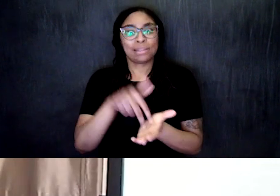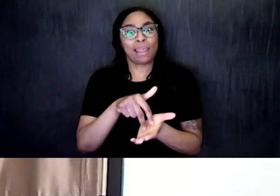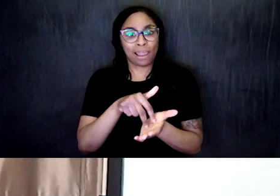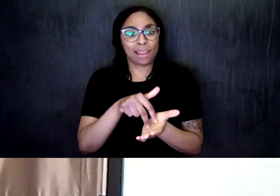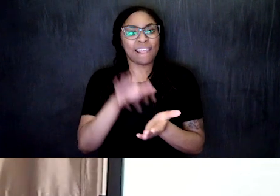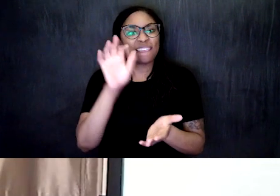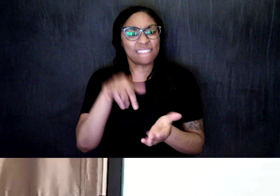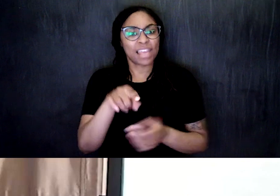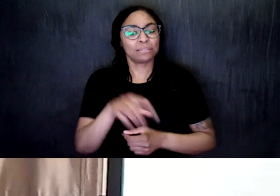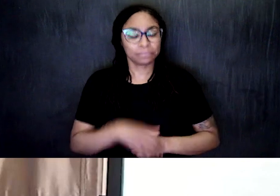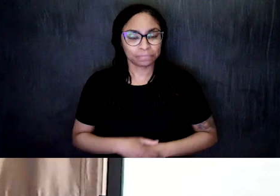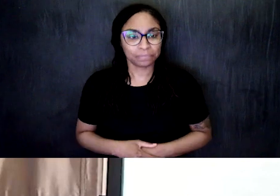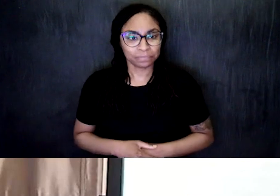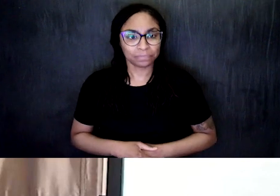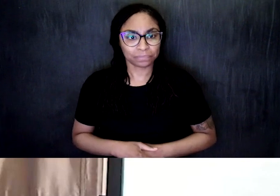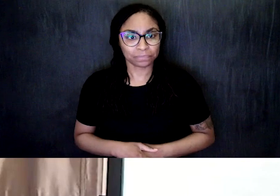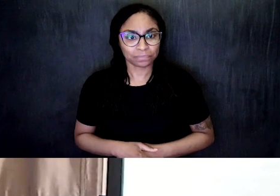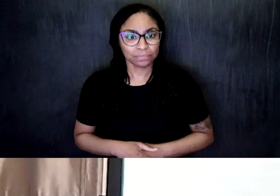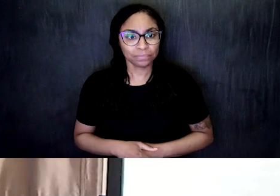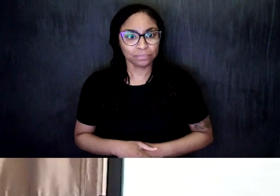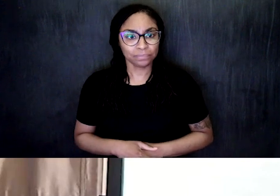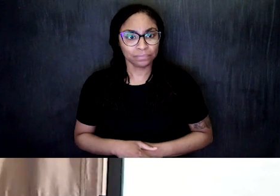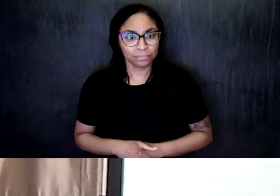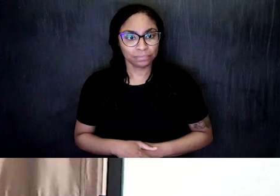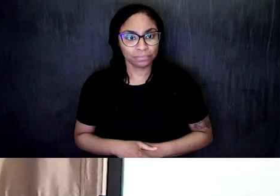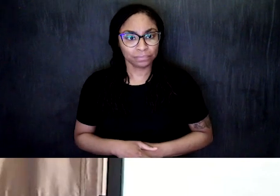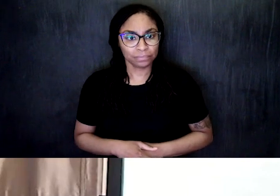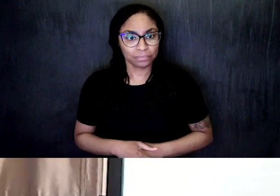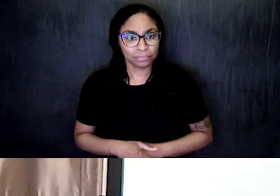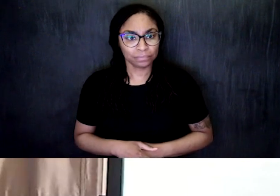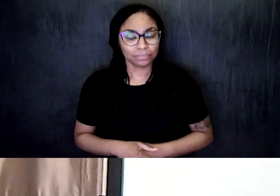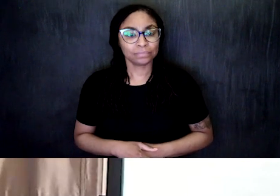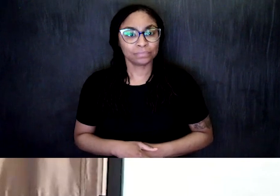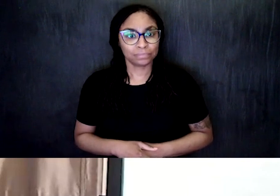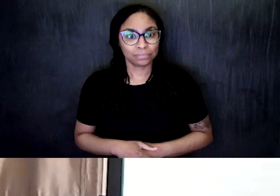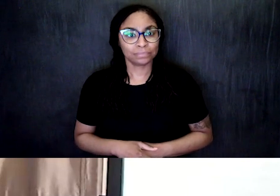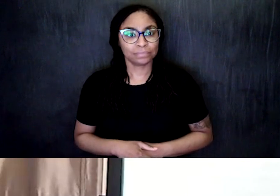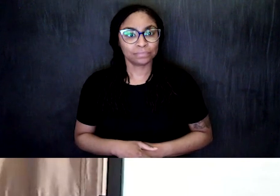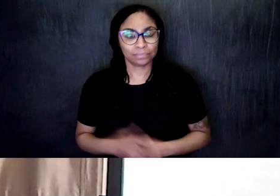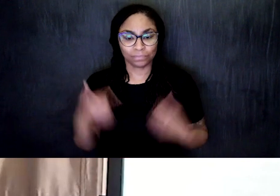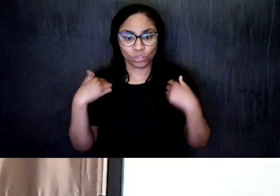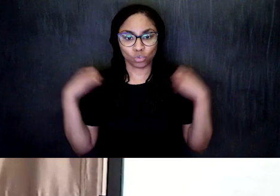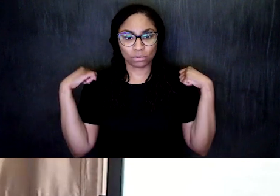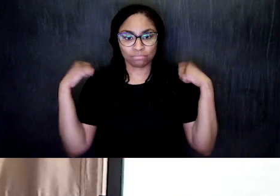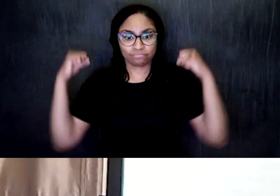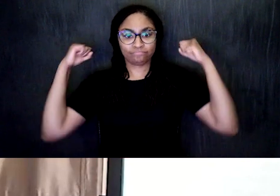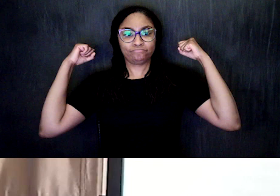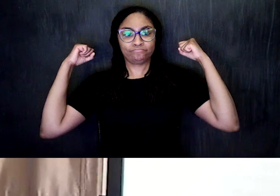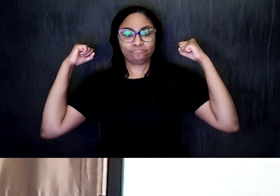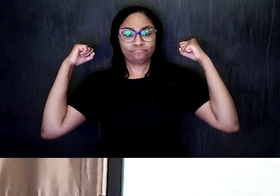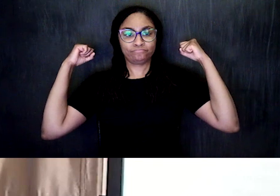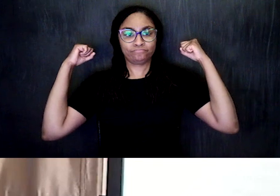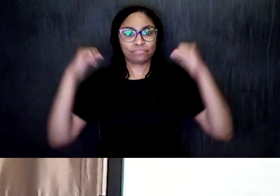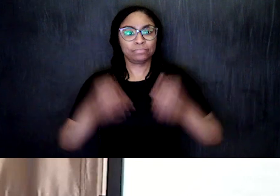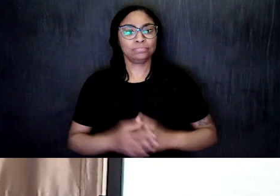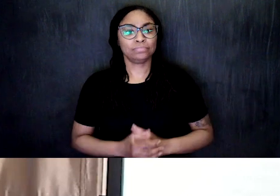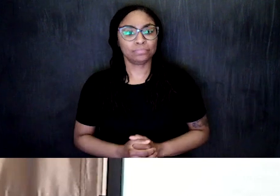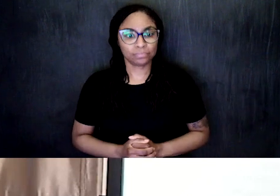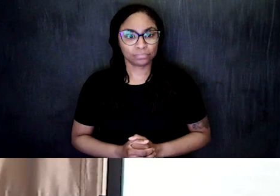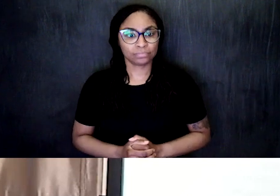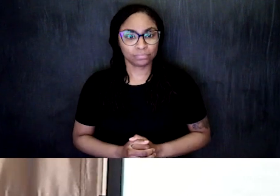is the pose. Okay, so you can take your strap and pull it up and draw the shoulders back, elbows